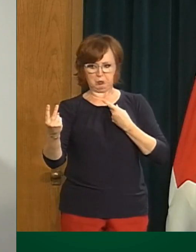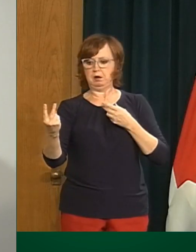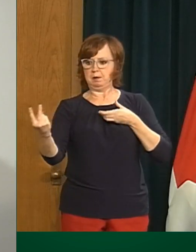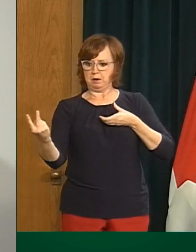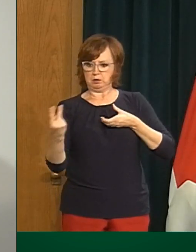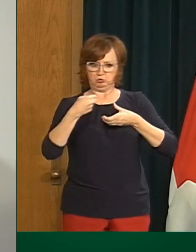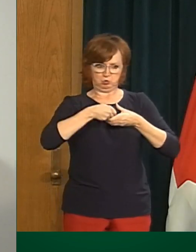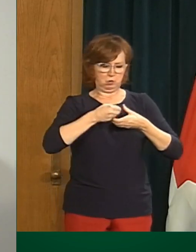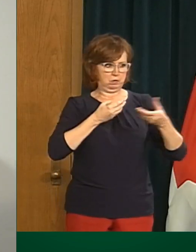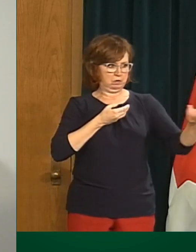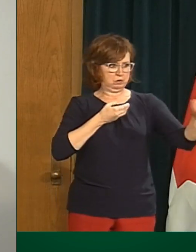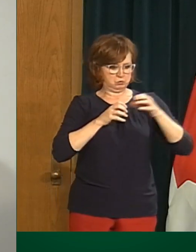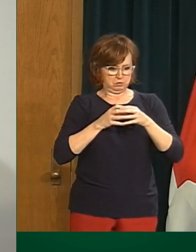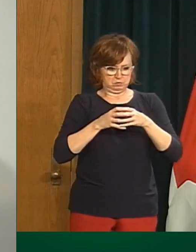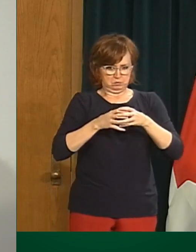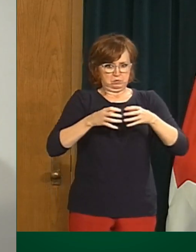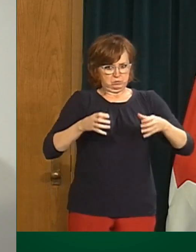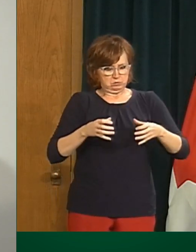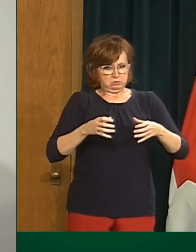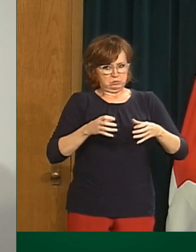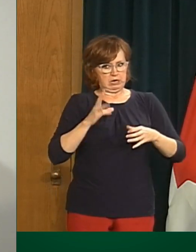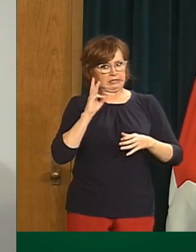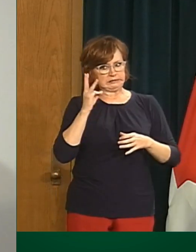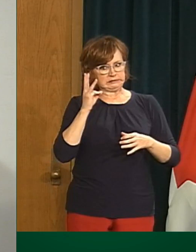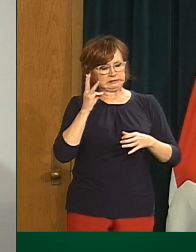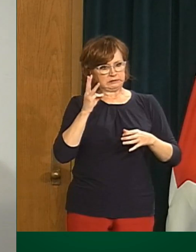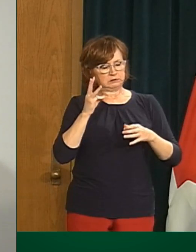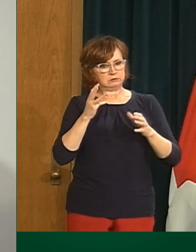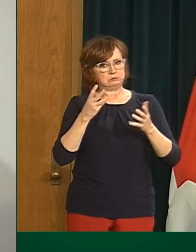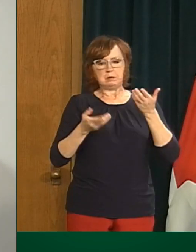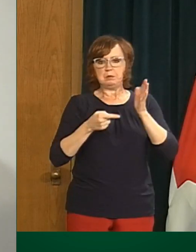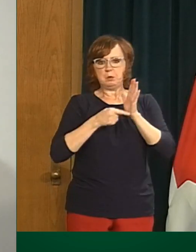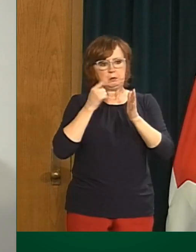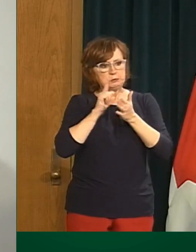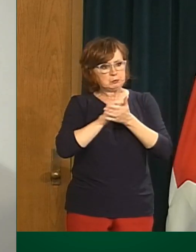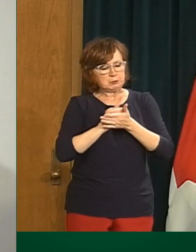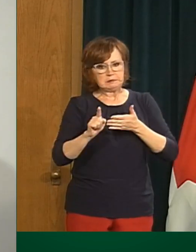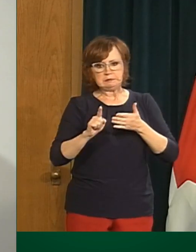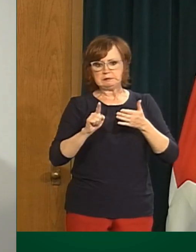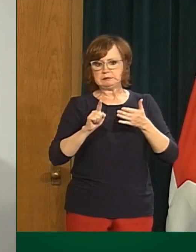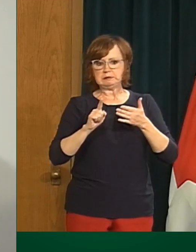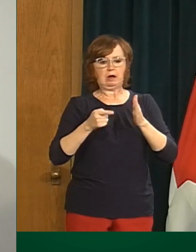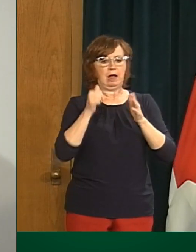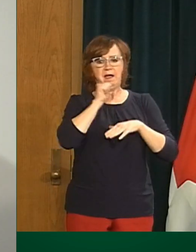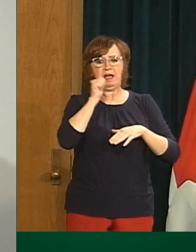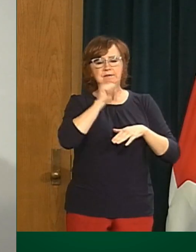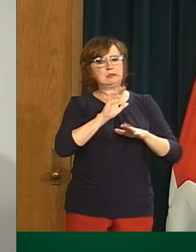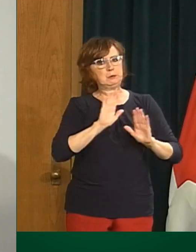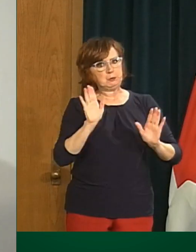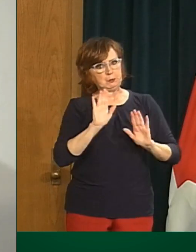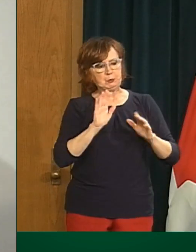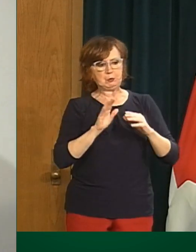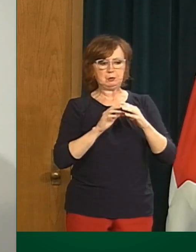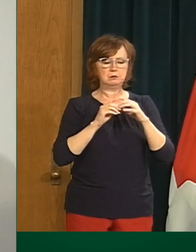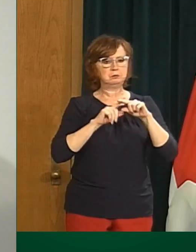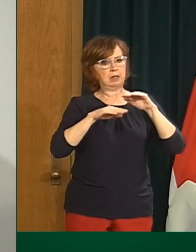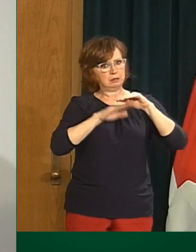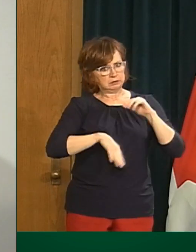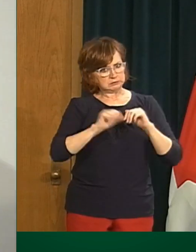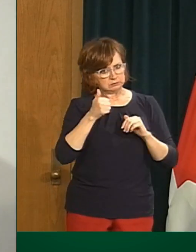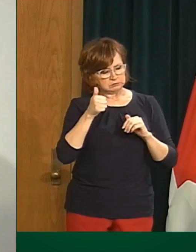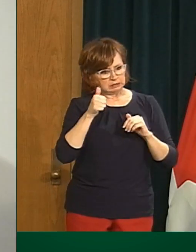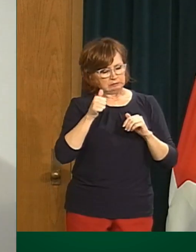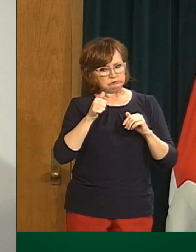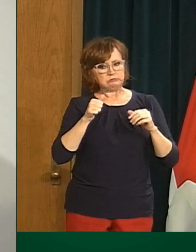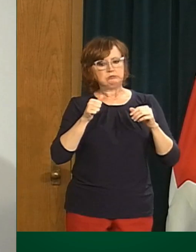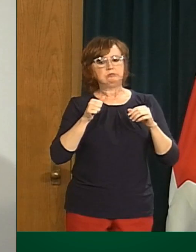have individuals in those families who are elderly or have underlying risk factors, be aware of that and maintain social distancing